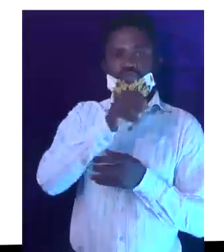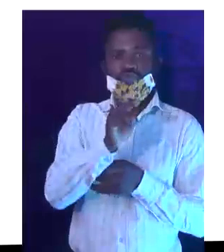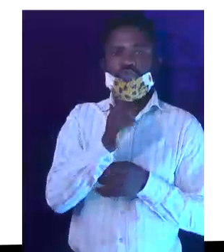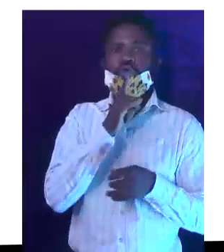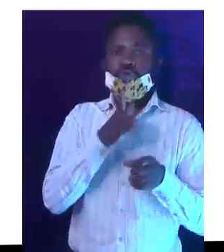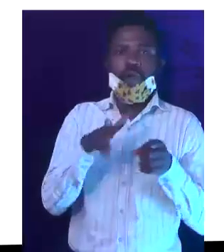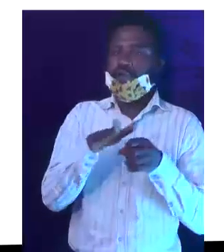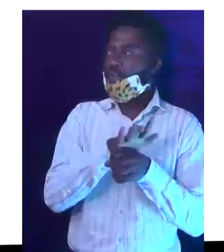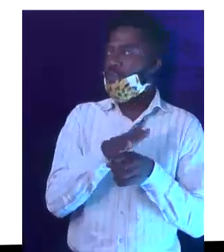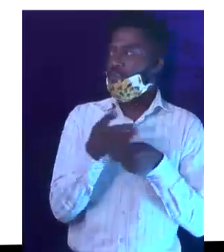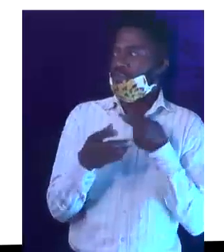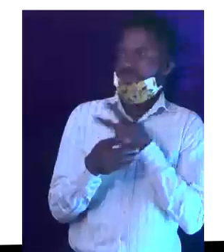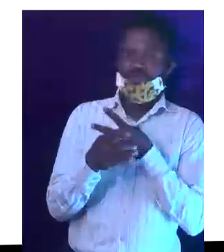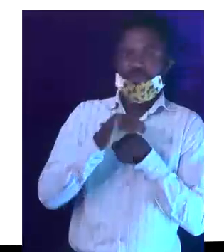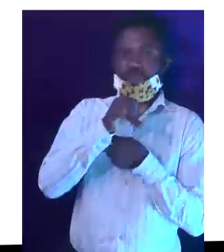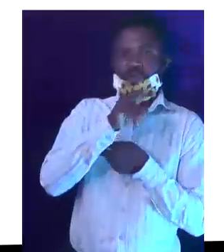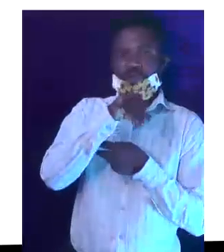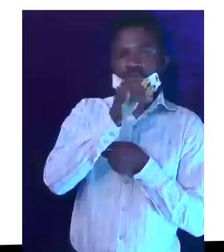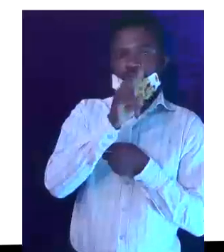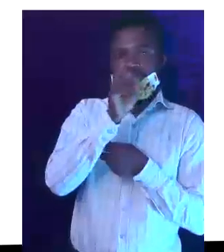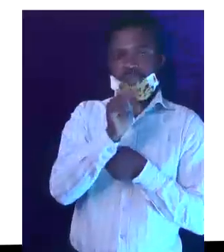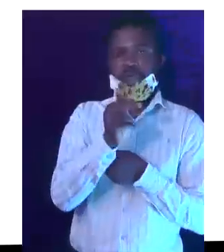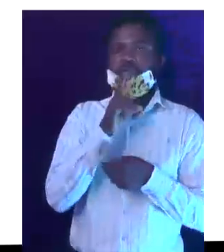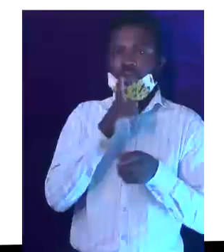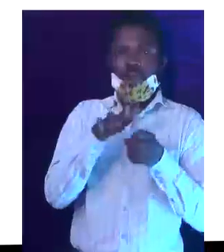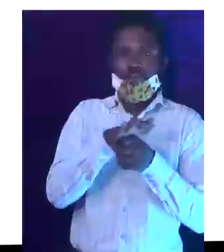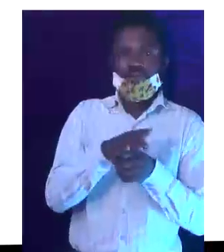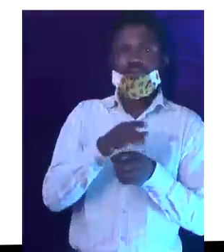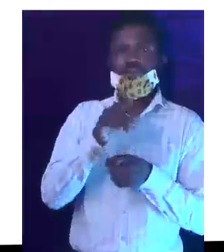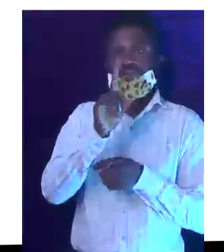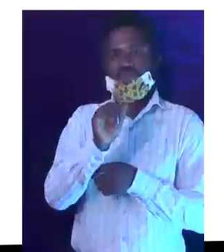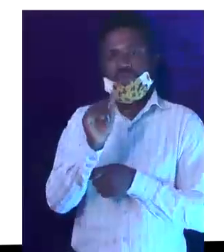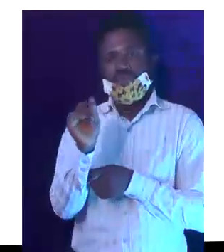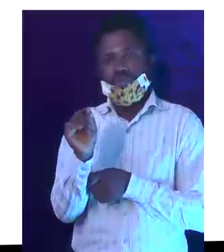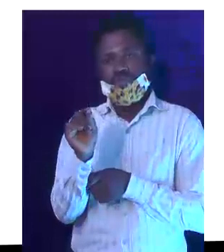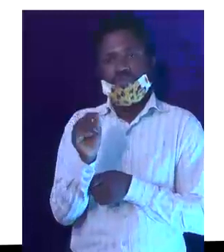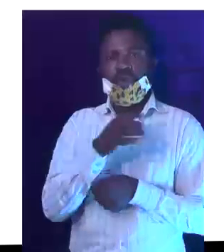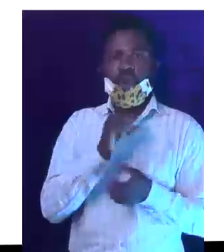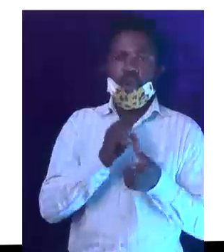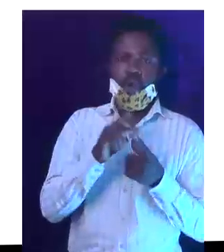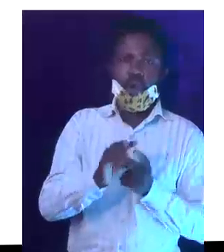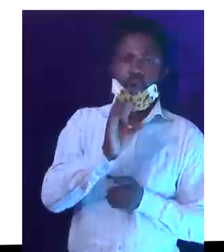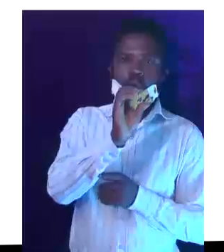2020. June 2, 2020. Or